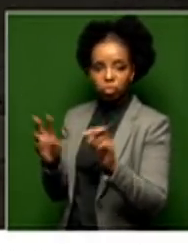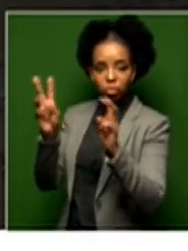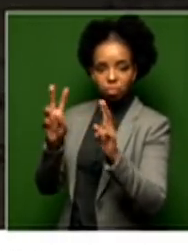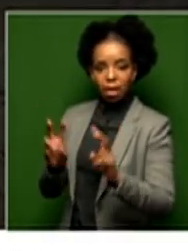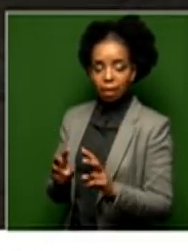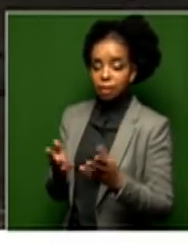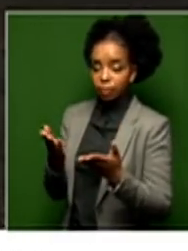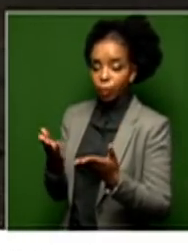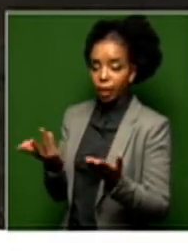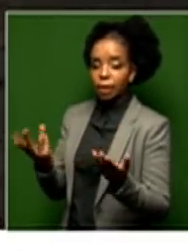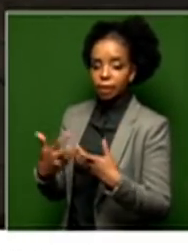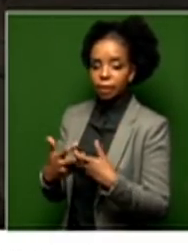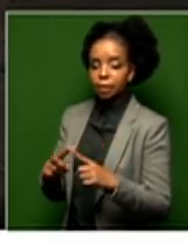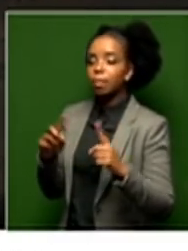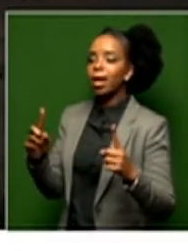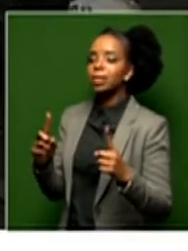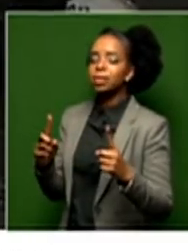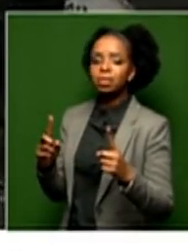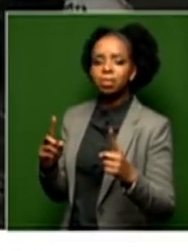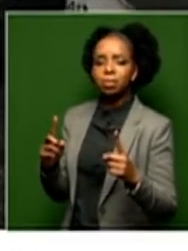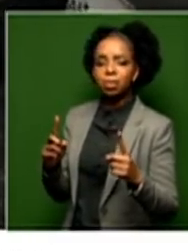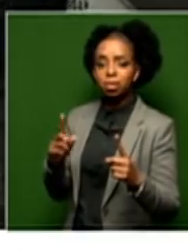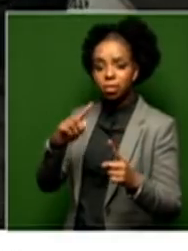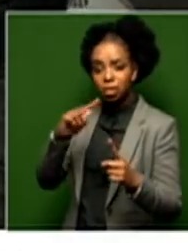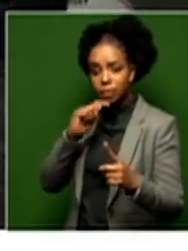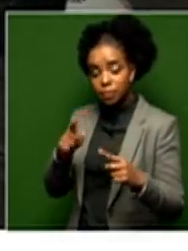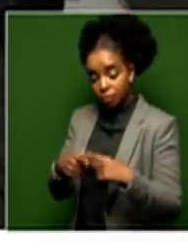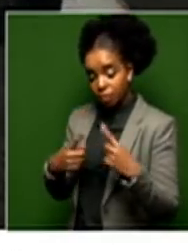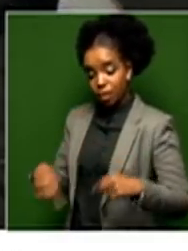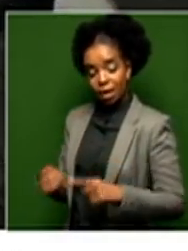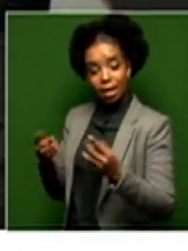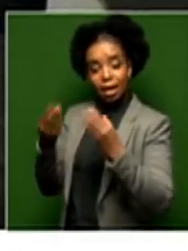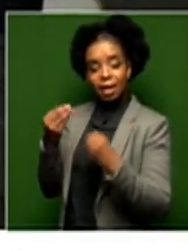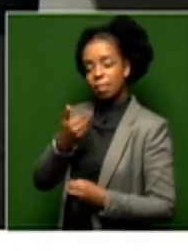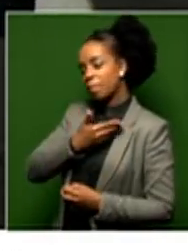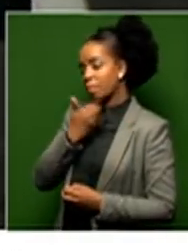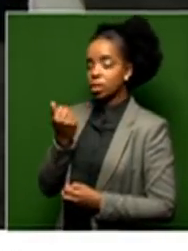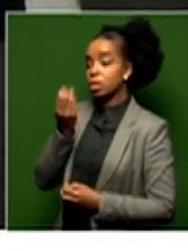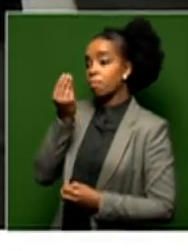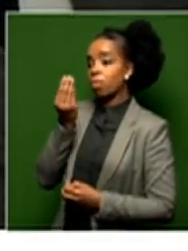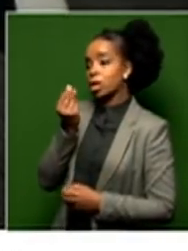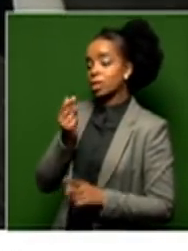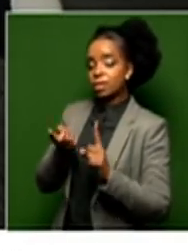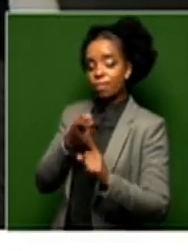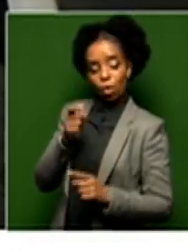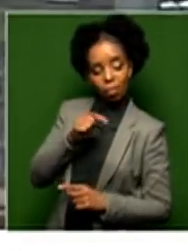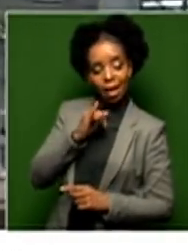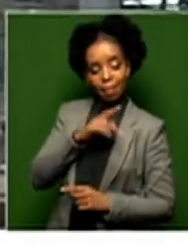this. But are we getting, the best prices out of these IPPs right